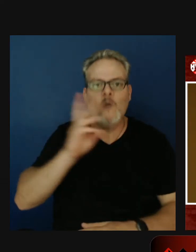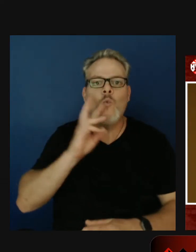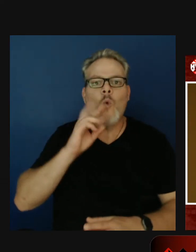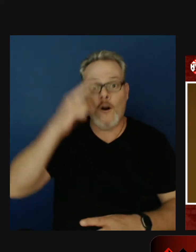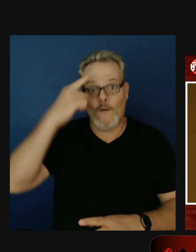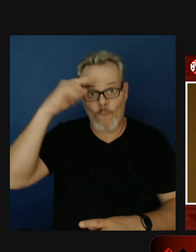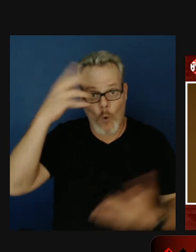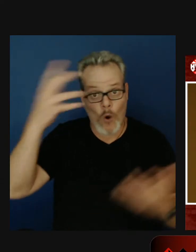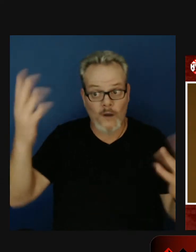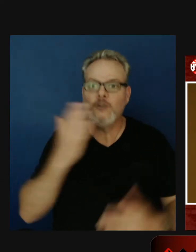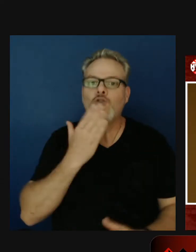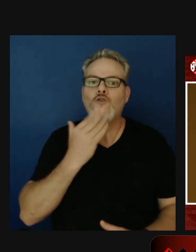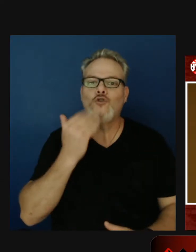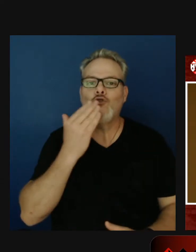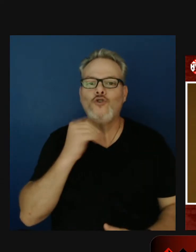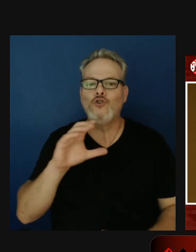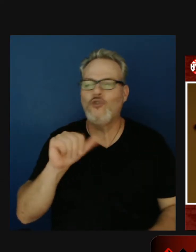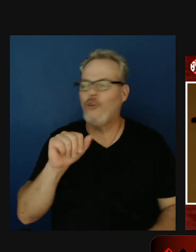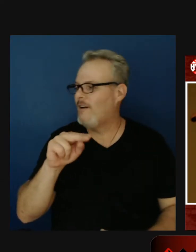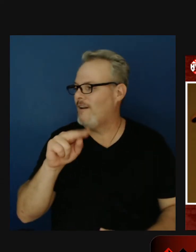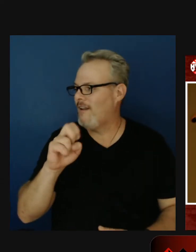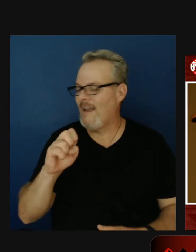industry.